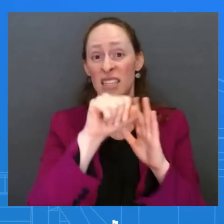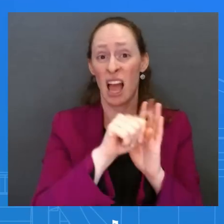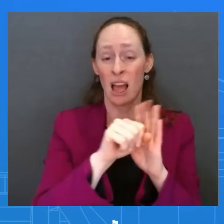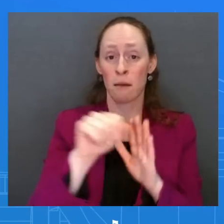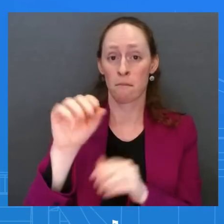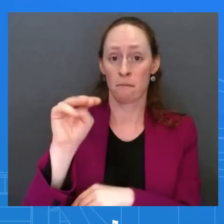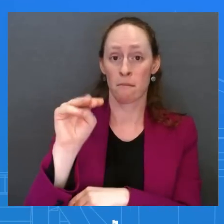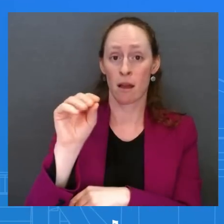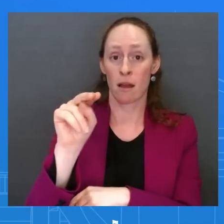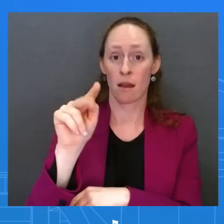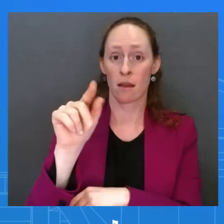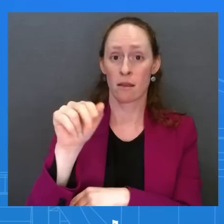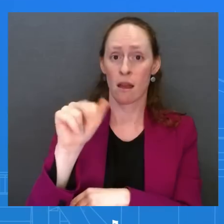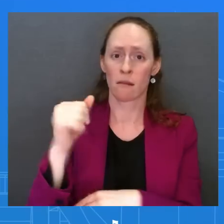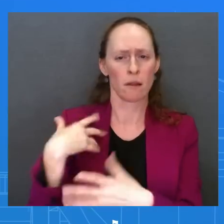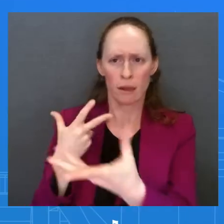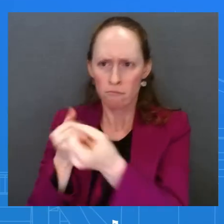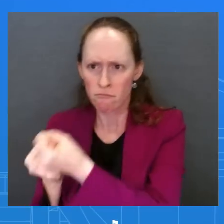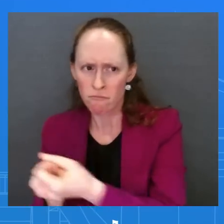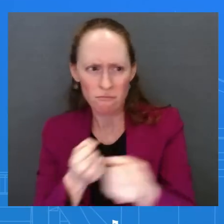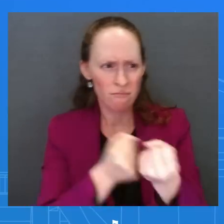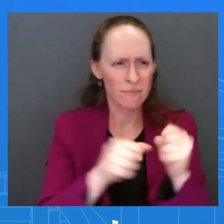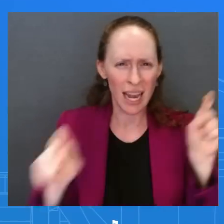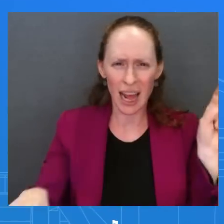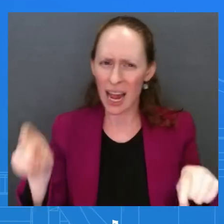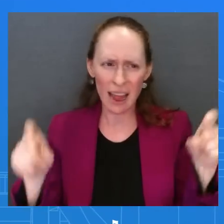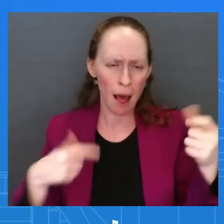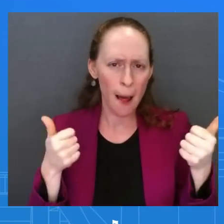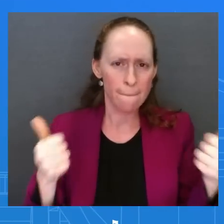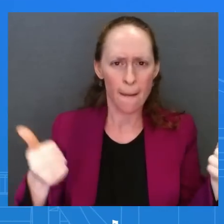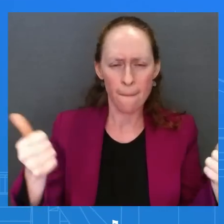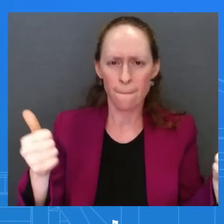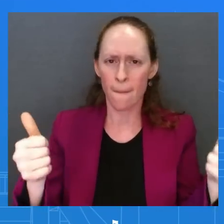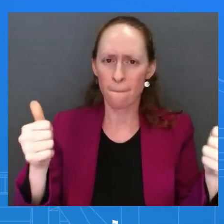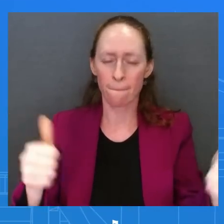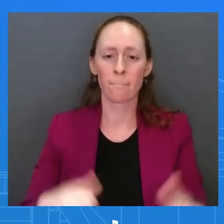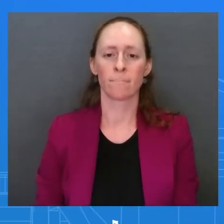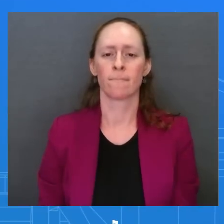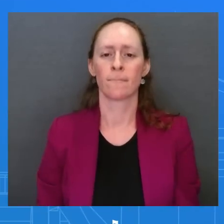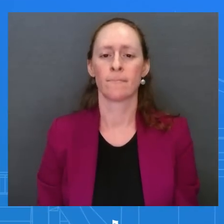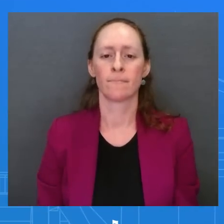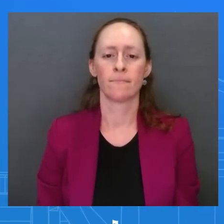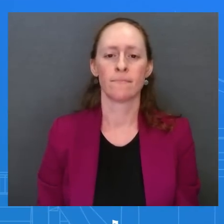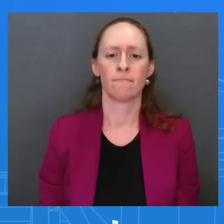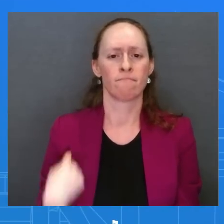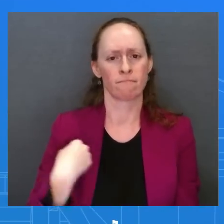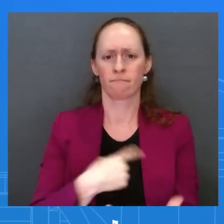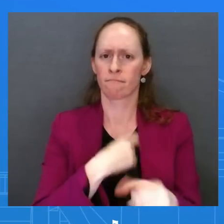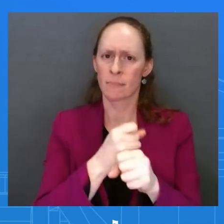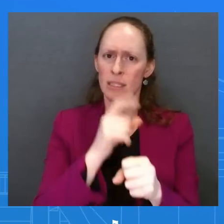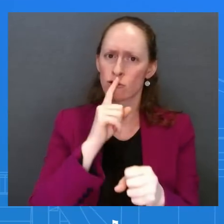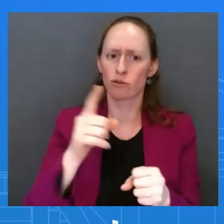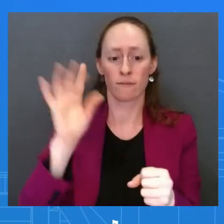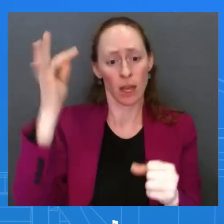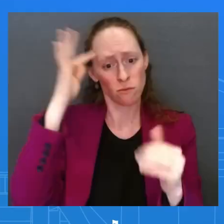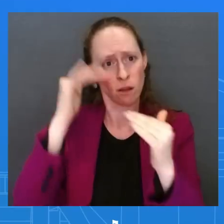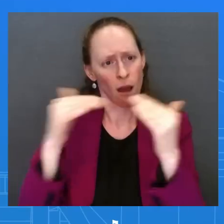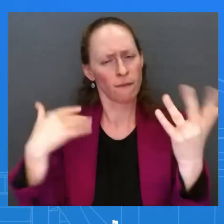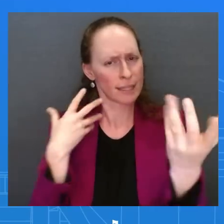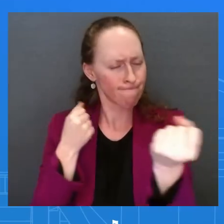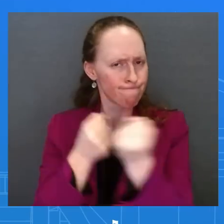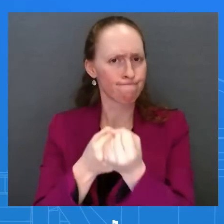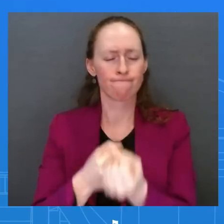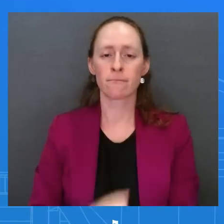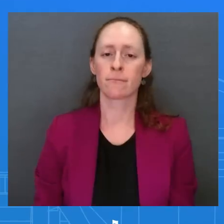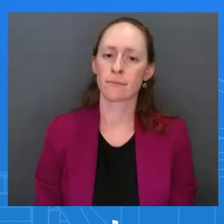situation, we are here to offer any federal assistance that the state of Montana might need. Okay, go ahead, John. Thanks a